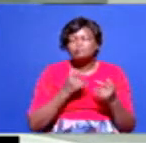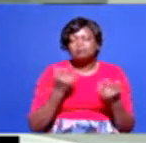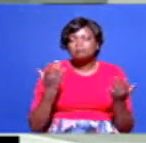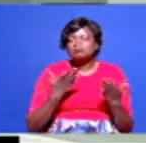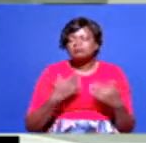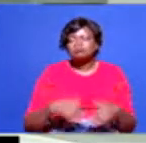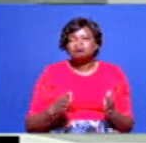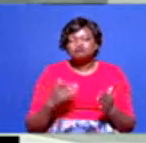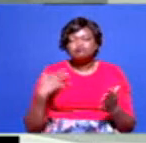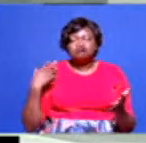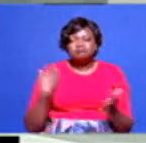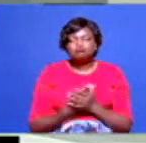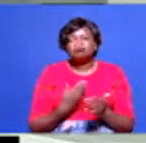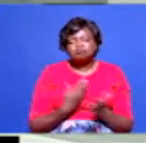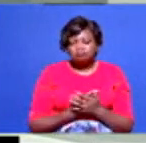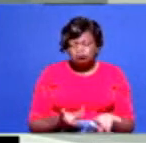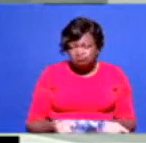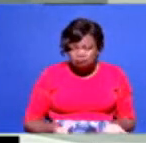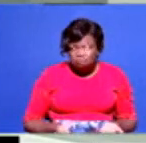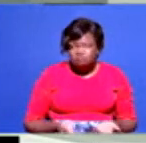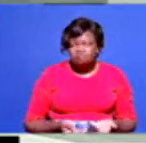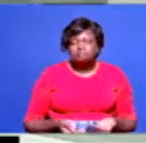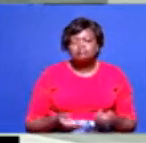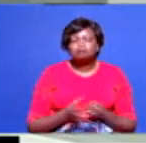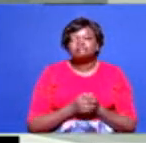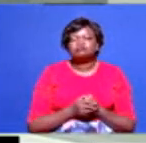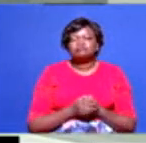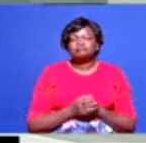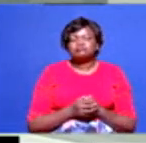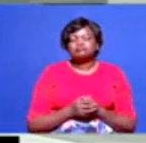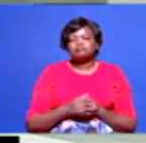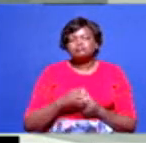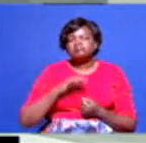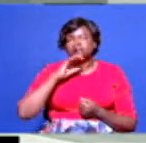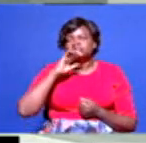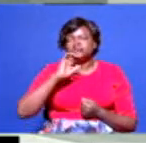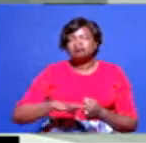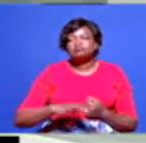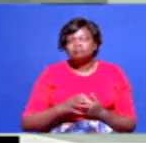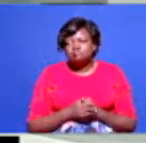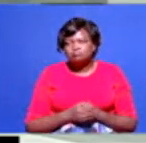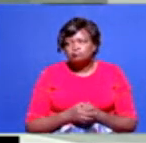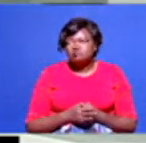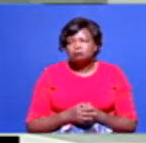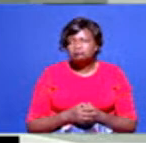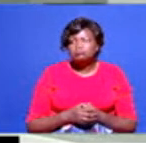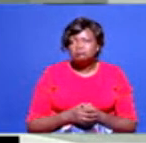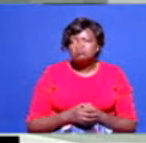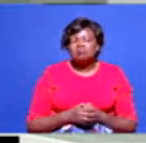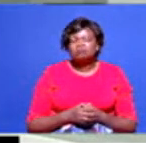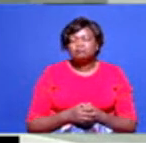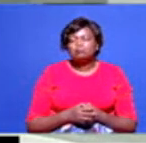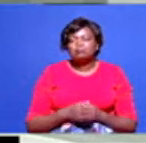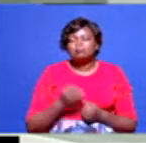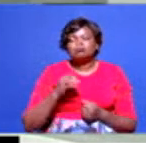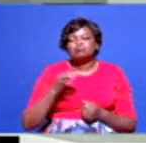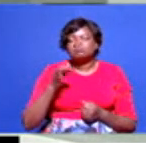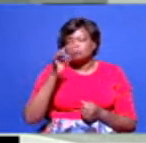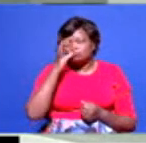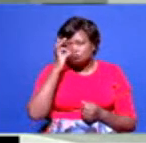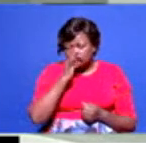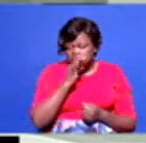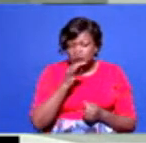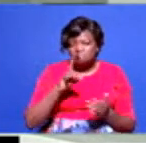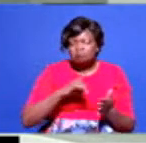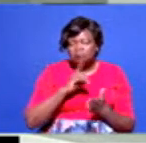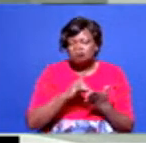Safina Chiang Ouma traces the roots of the son of Kikuyu peasant farmers in the former Nyeri district of Central Province,